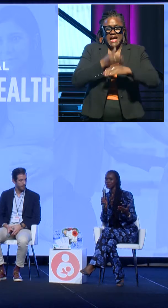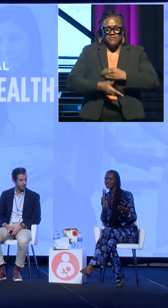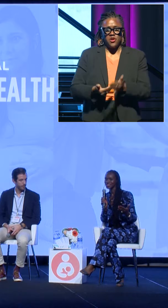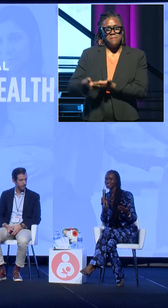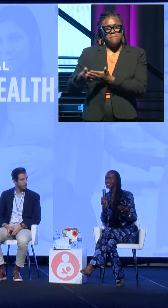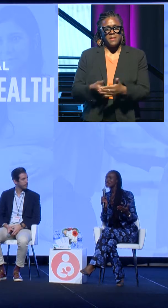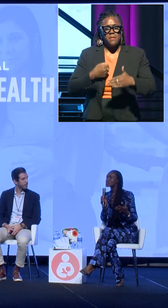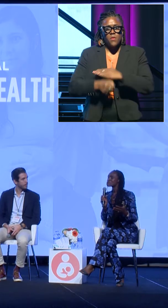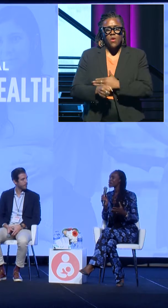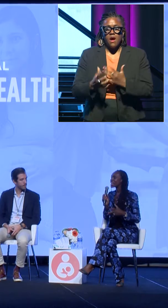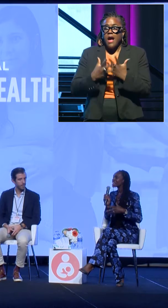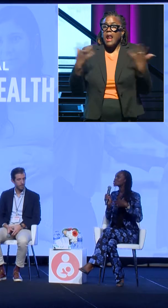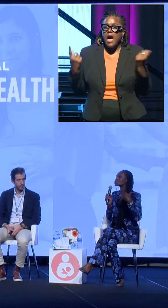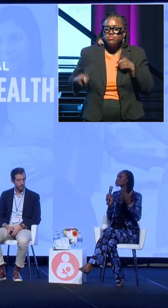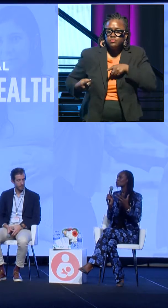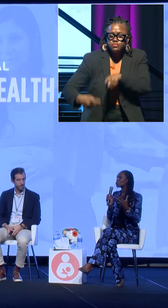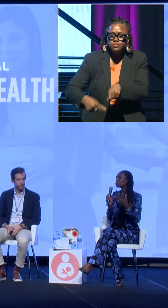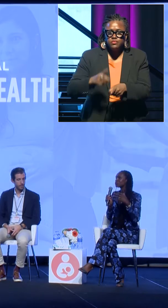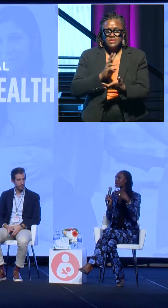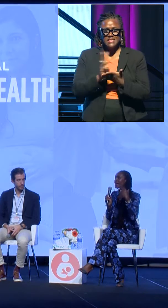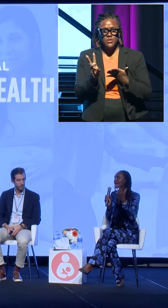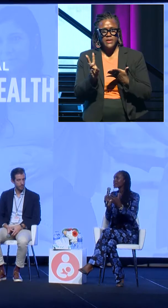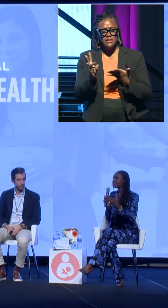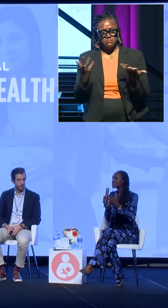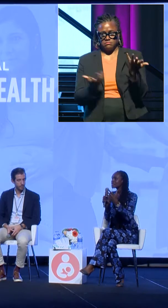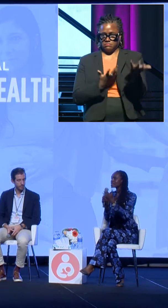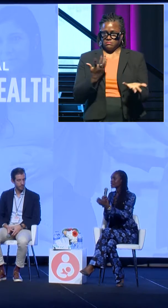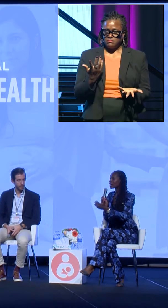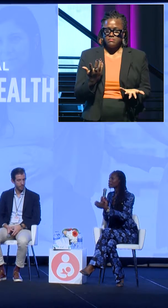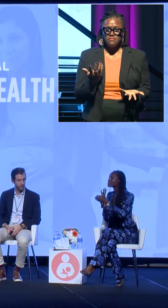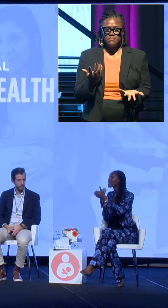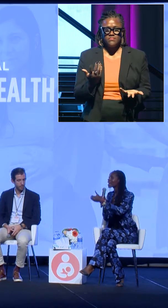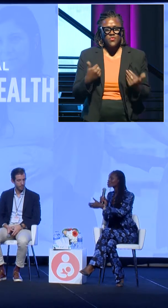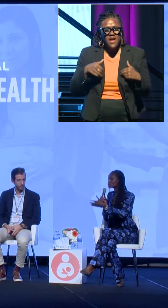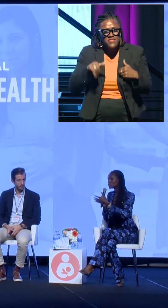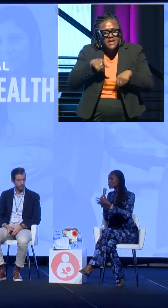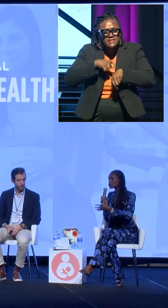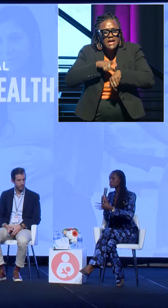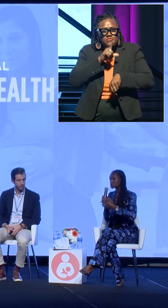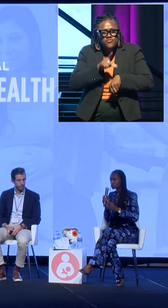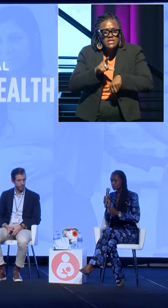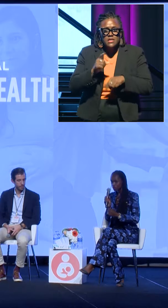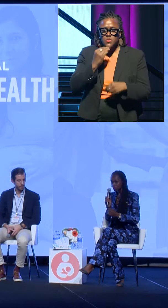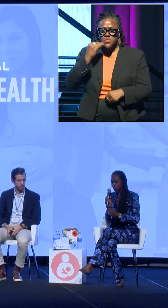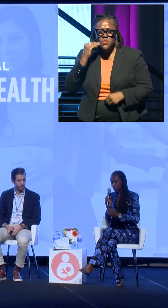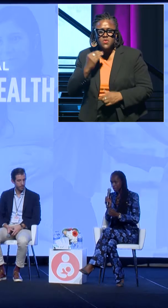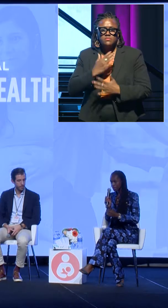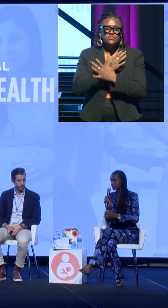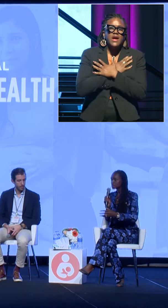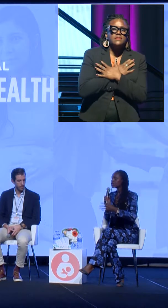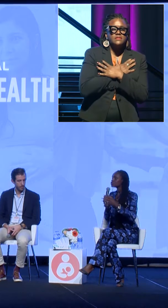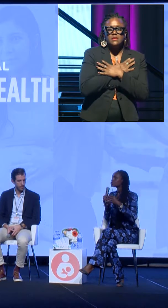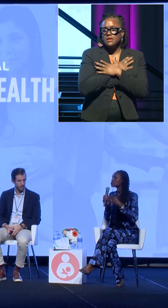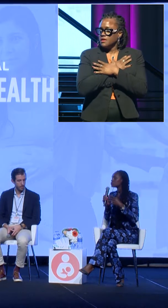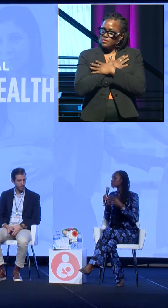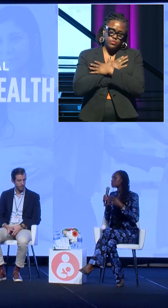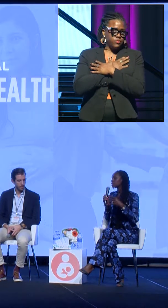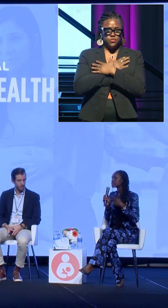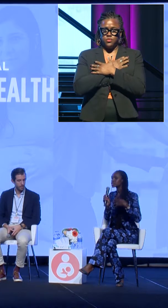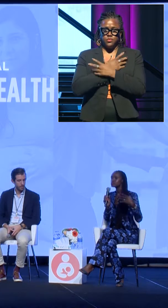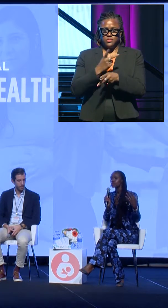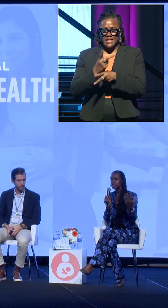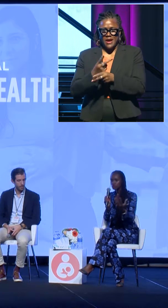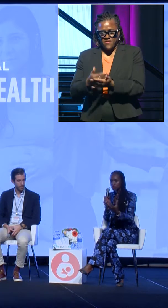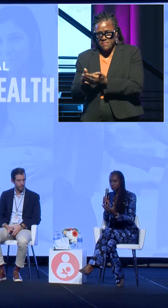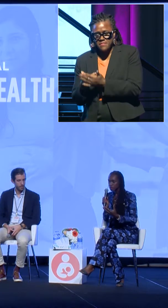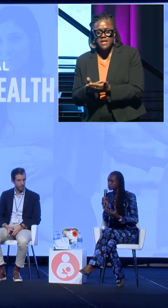in 6 weeks, right? And so having that time to actually be home, to rest your body, to be